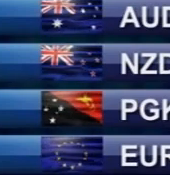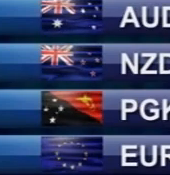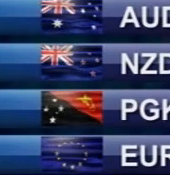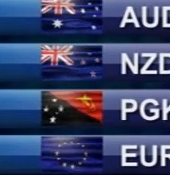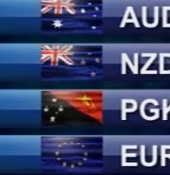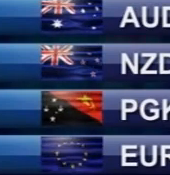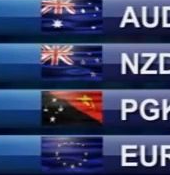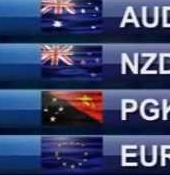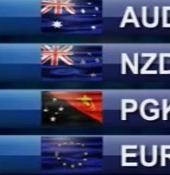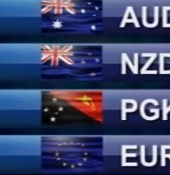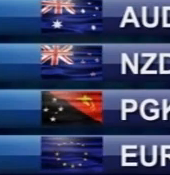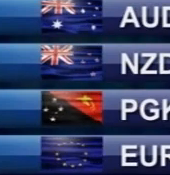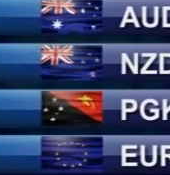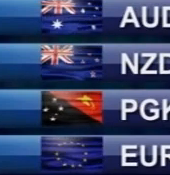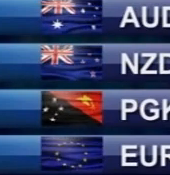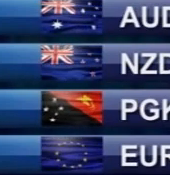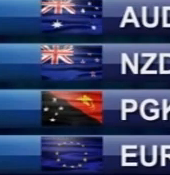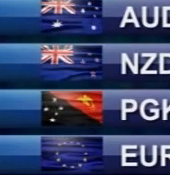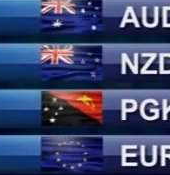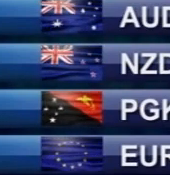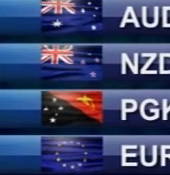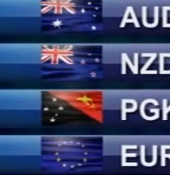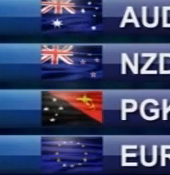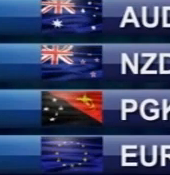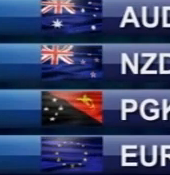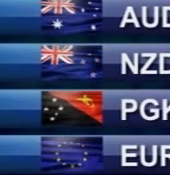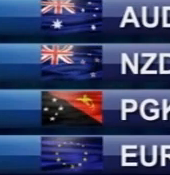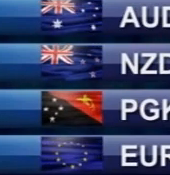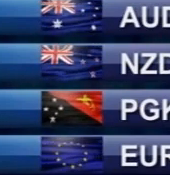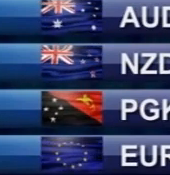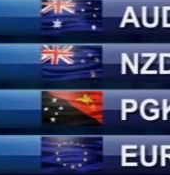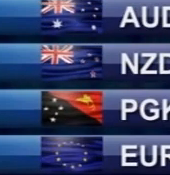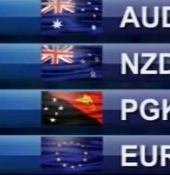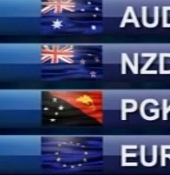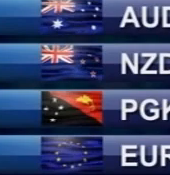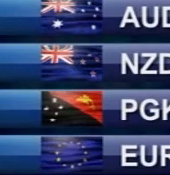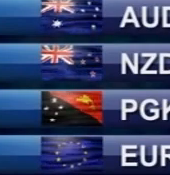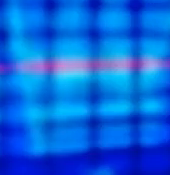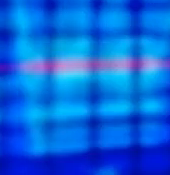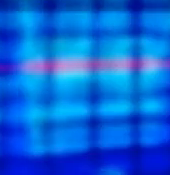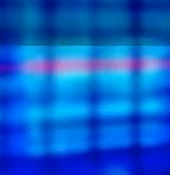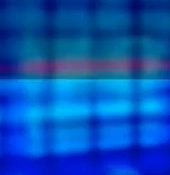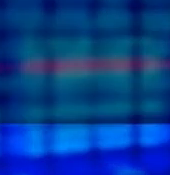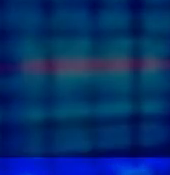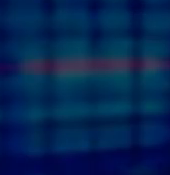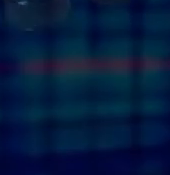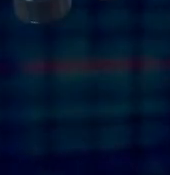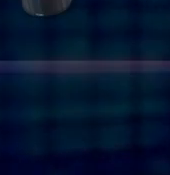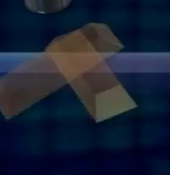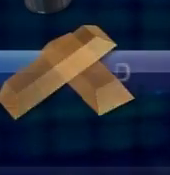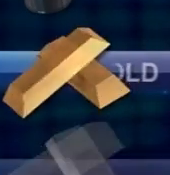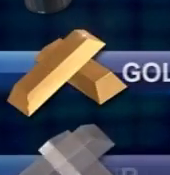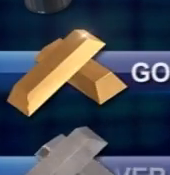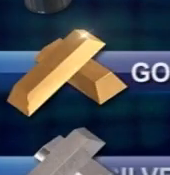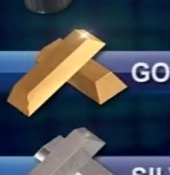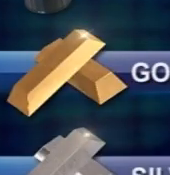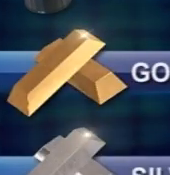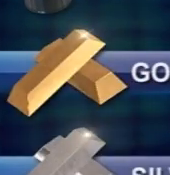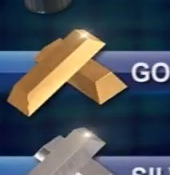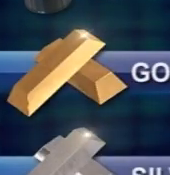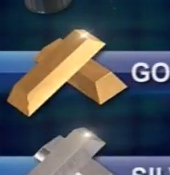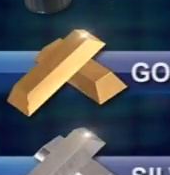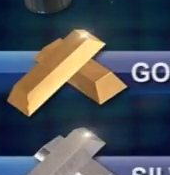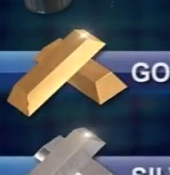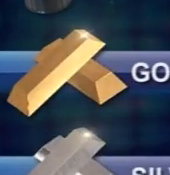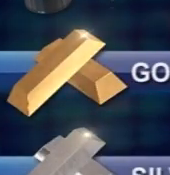Australian and New Zealand dollar and also the yen. All others saw the dollar drop. Now on to the commodities market. Crude oil